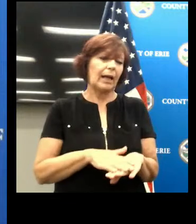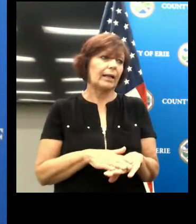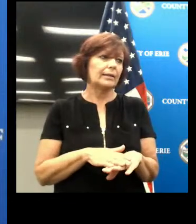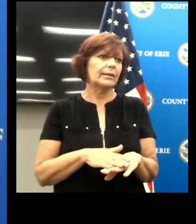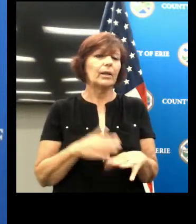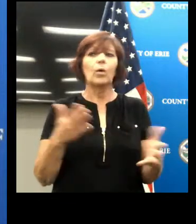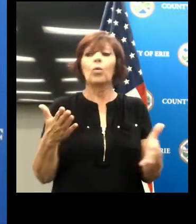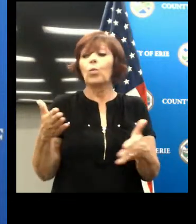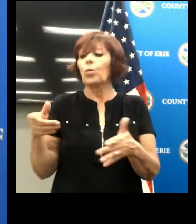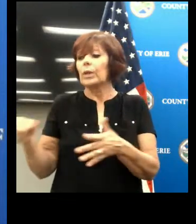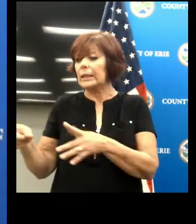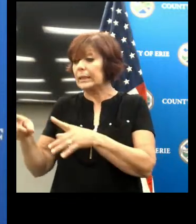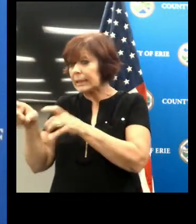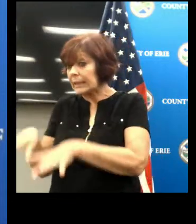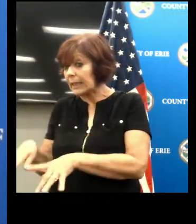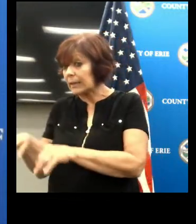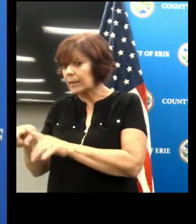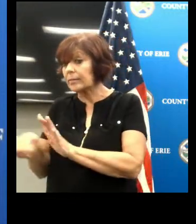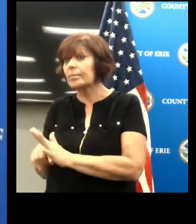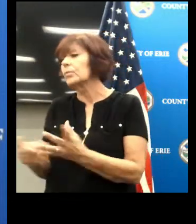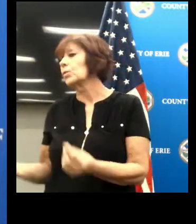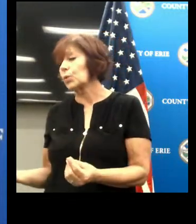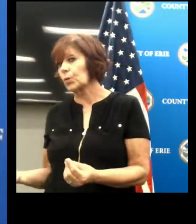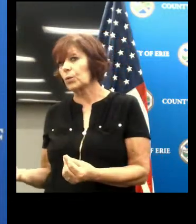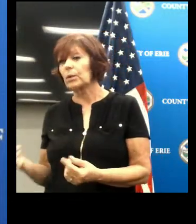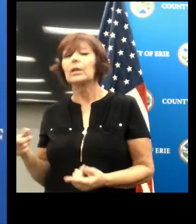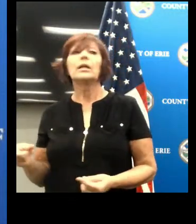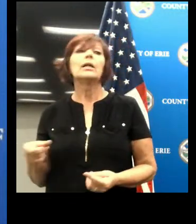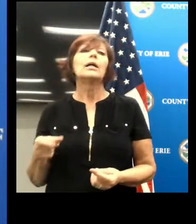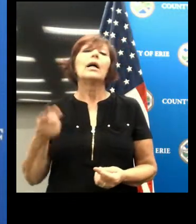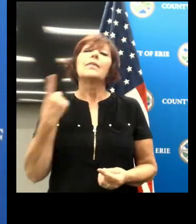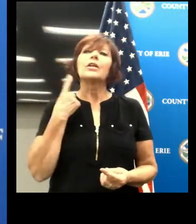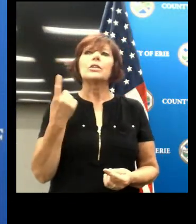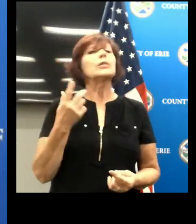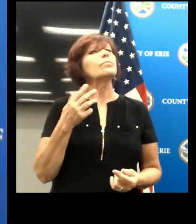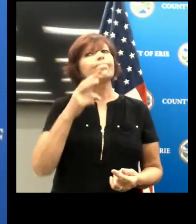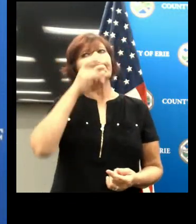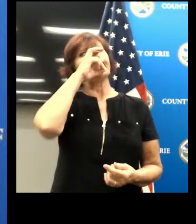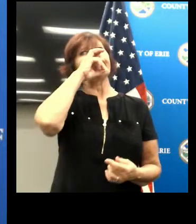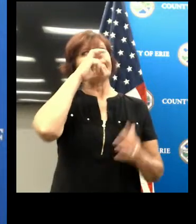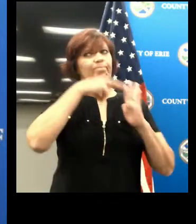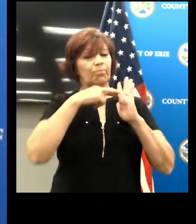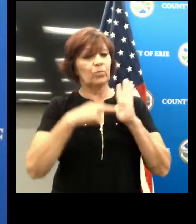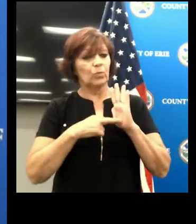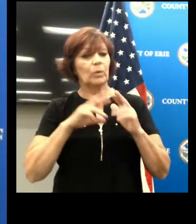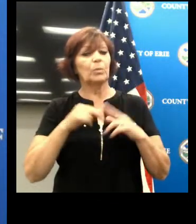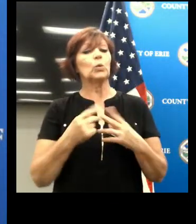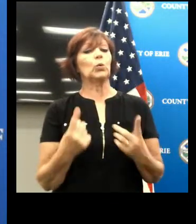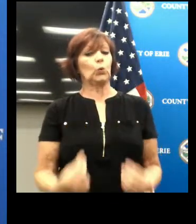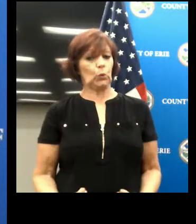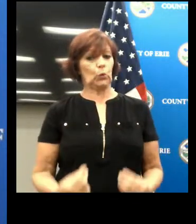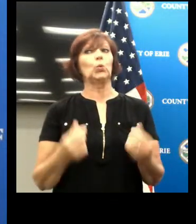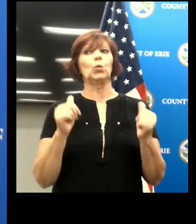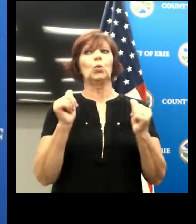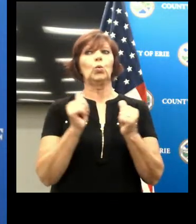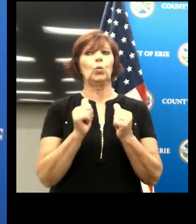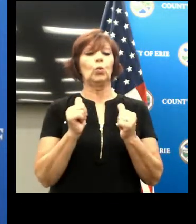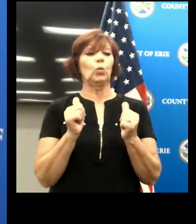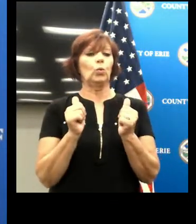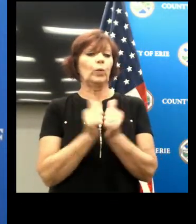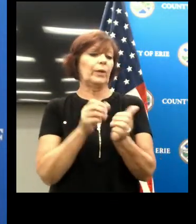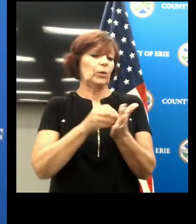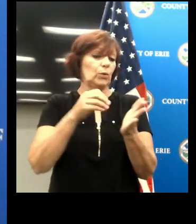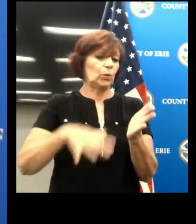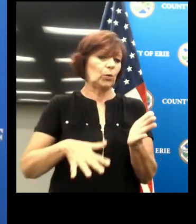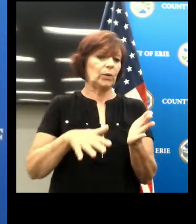what the outcome of the test will be the next course. But there are some pretty tight guidelines about what to do with students who are